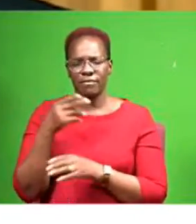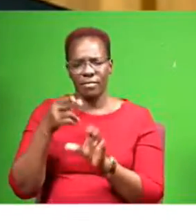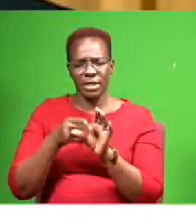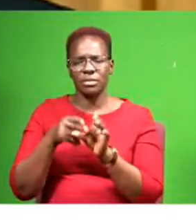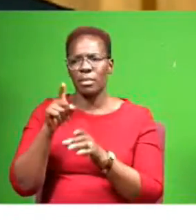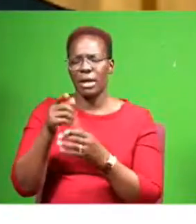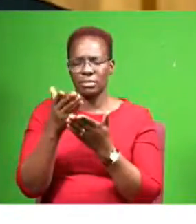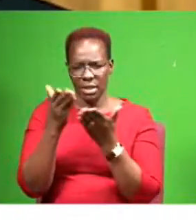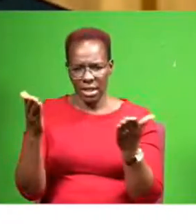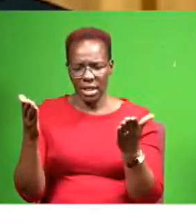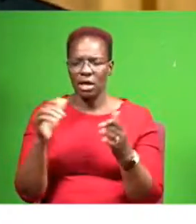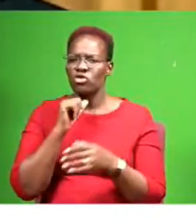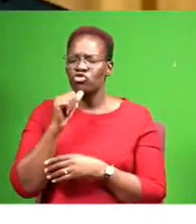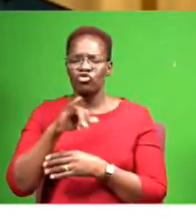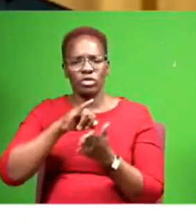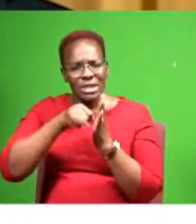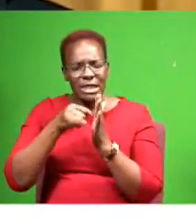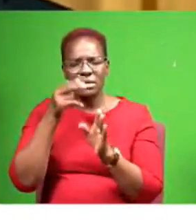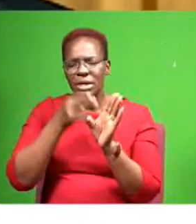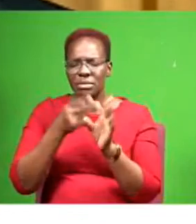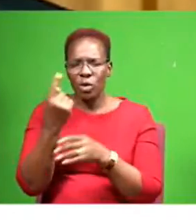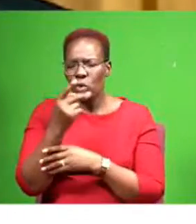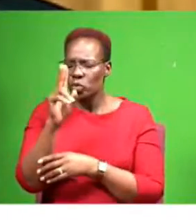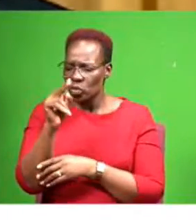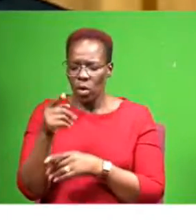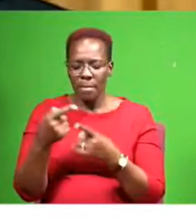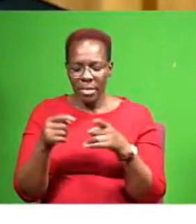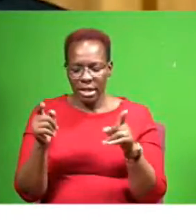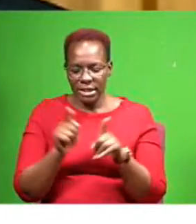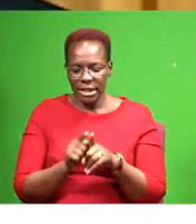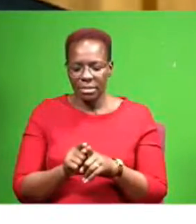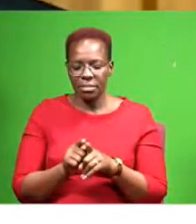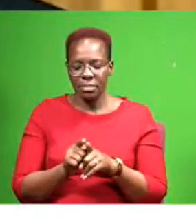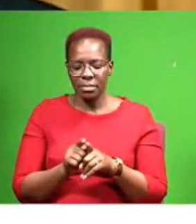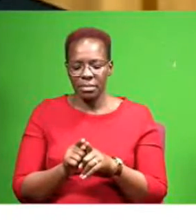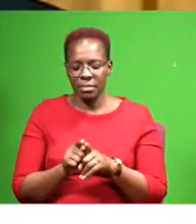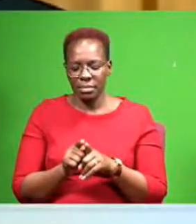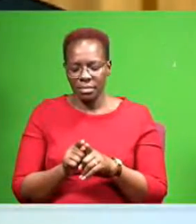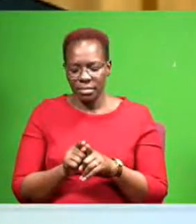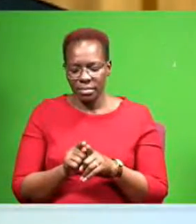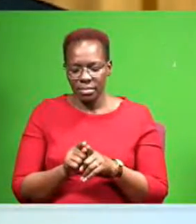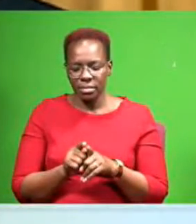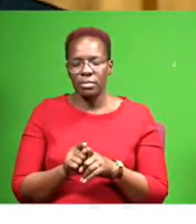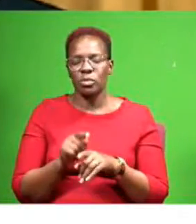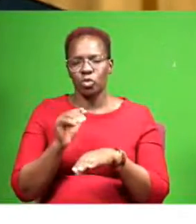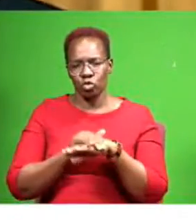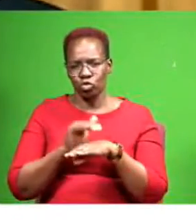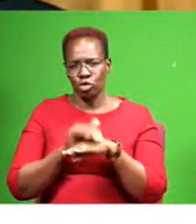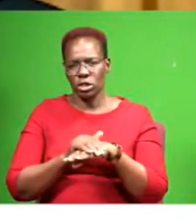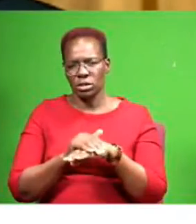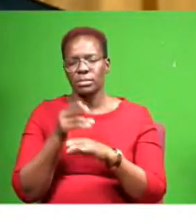participation, and not just participation, there must be meaningful participation.